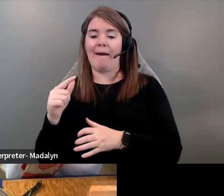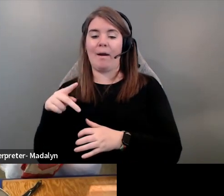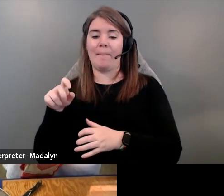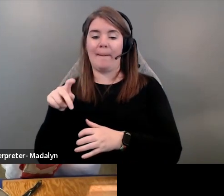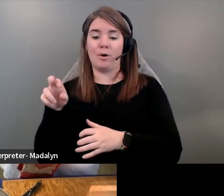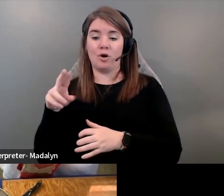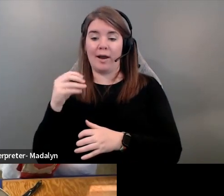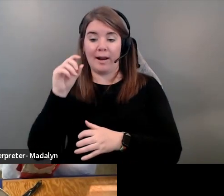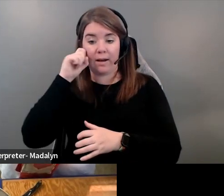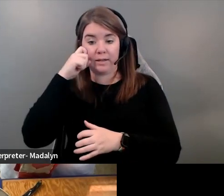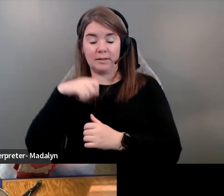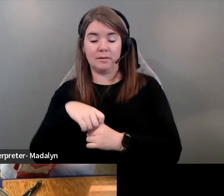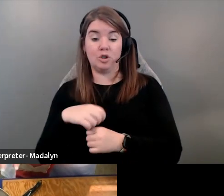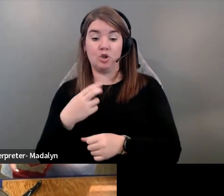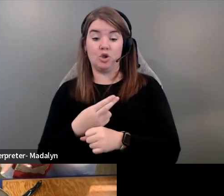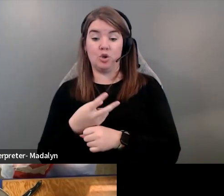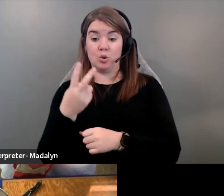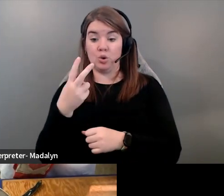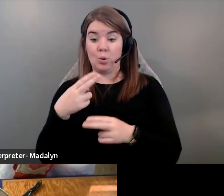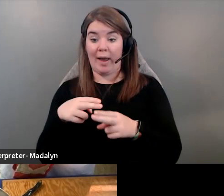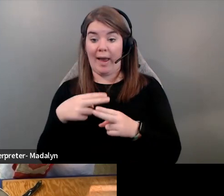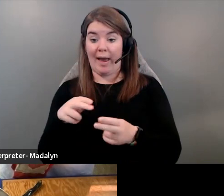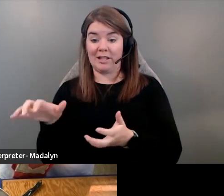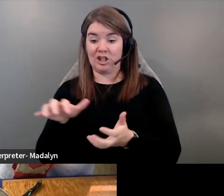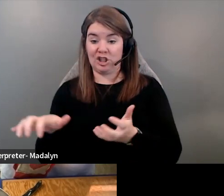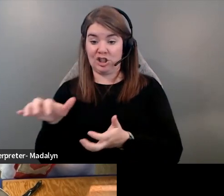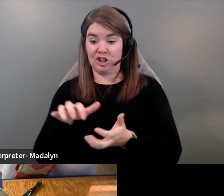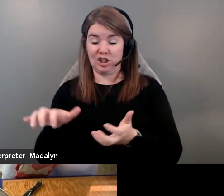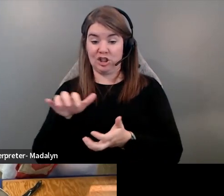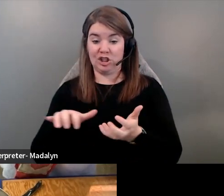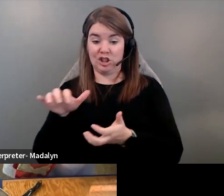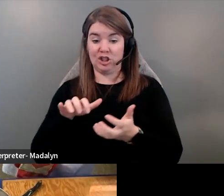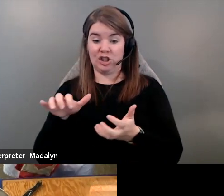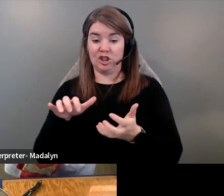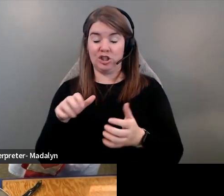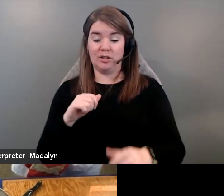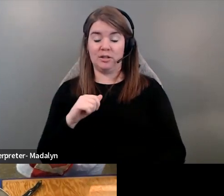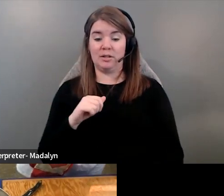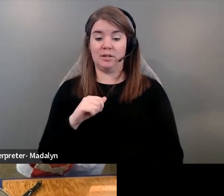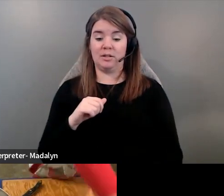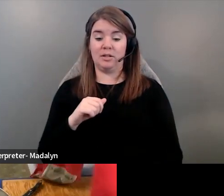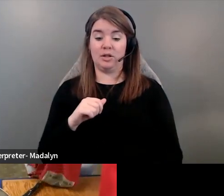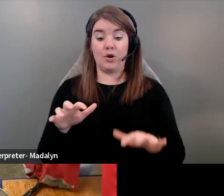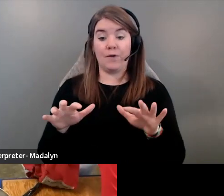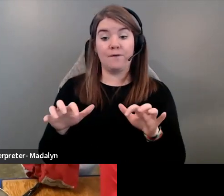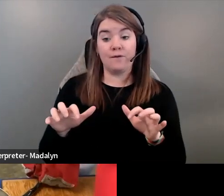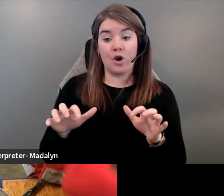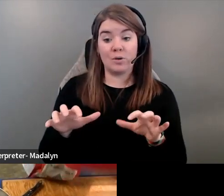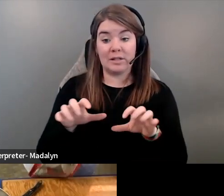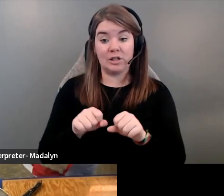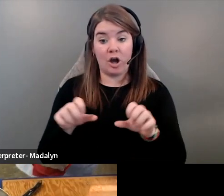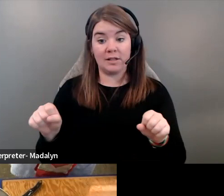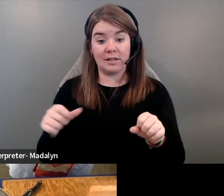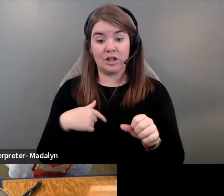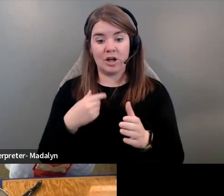2 eggs and kind of mix it all up in a frying pan, a little bit of oil. Frozen sausage, I bought